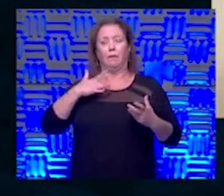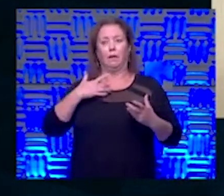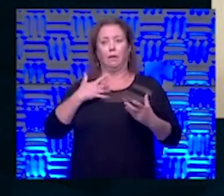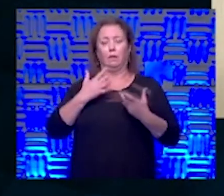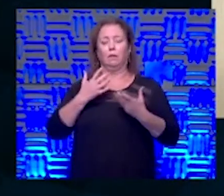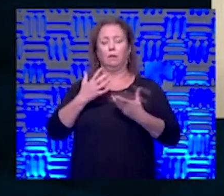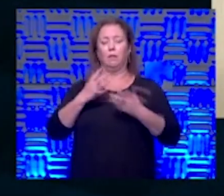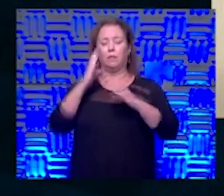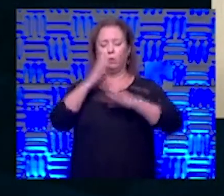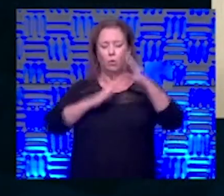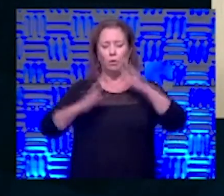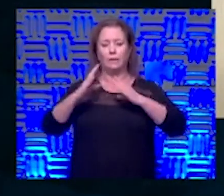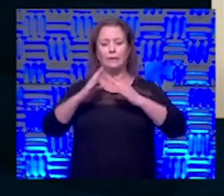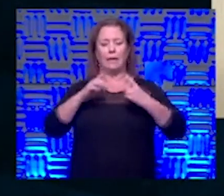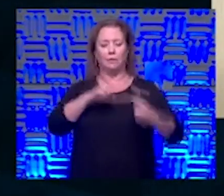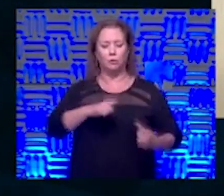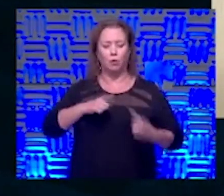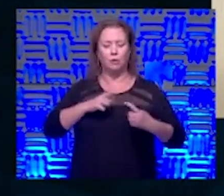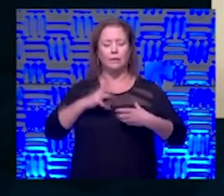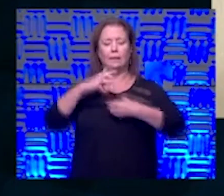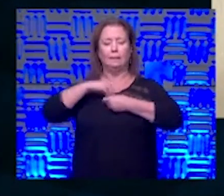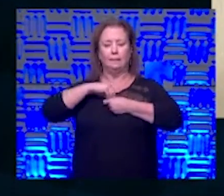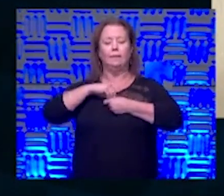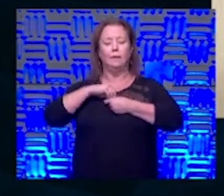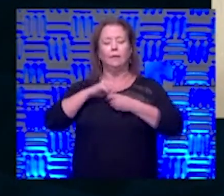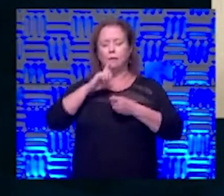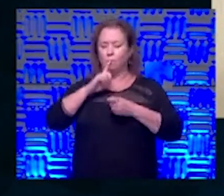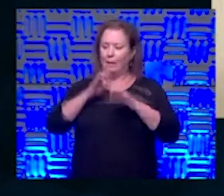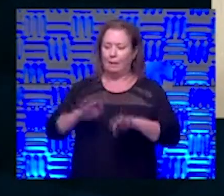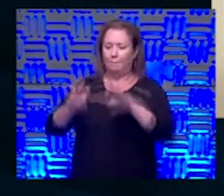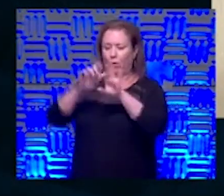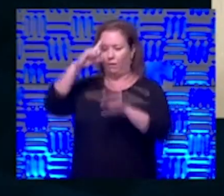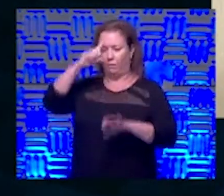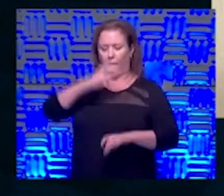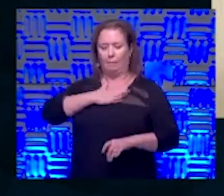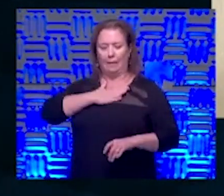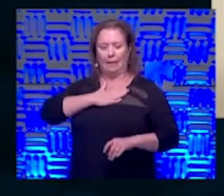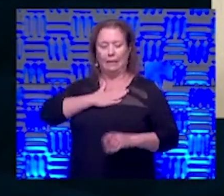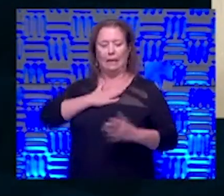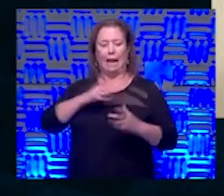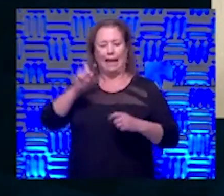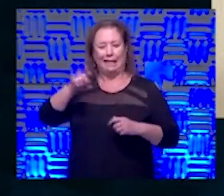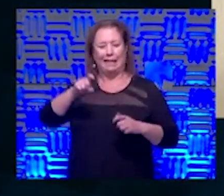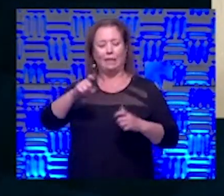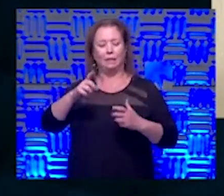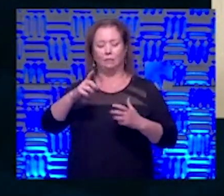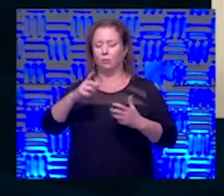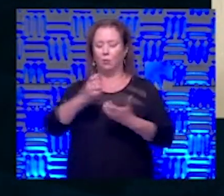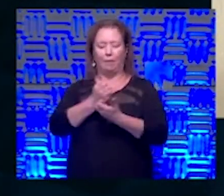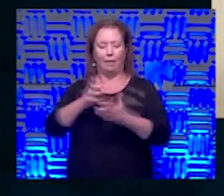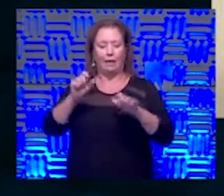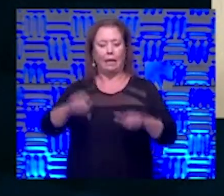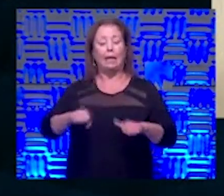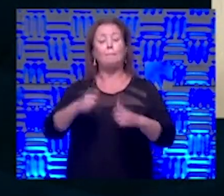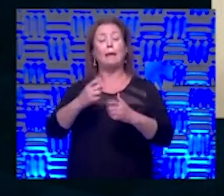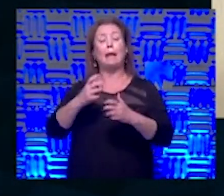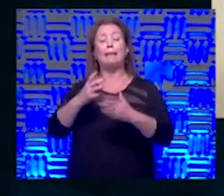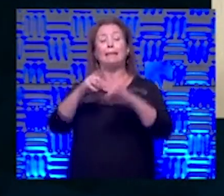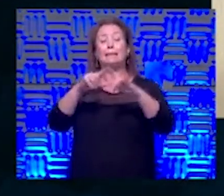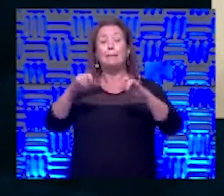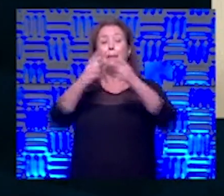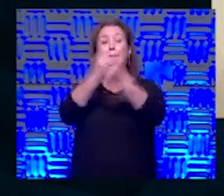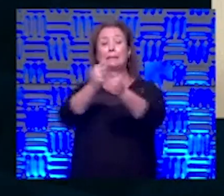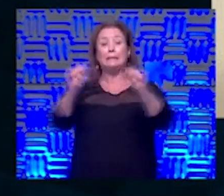worries and the struggles that I may have. Because if I can tell myself this is really important and I'm doing what I can to be safe, just as I'm doing what I can to be safe